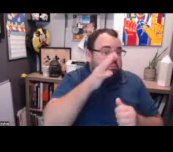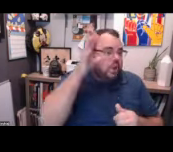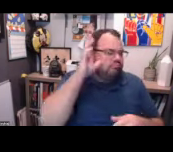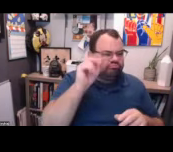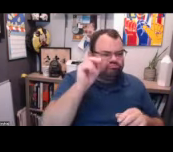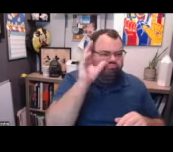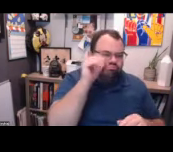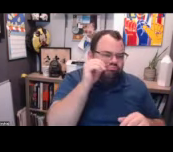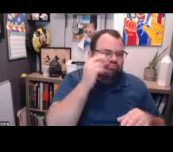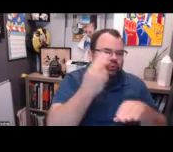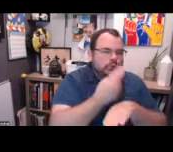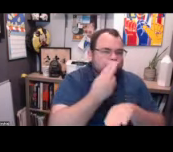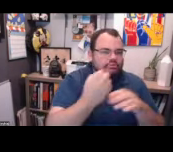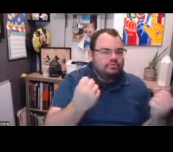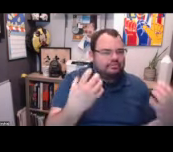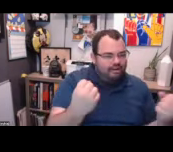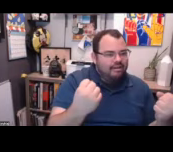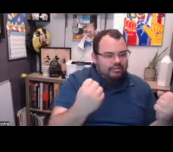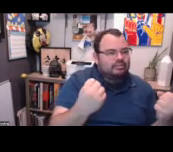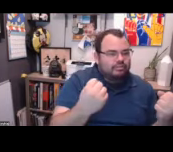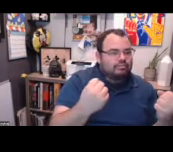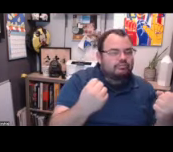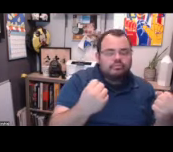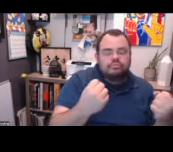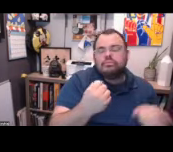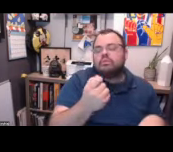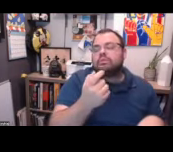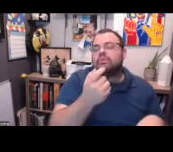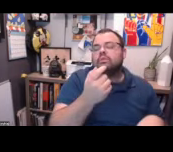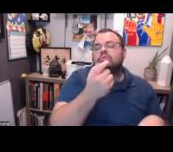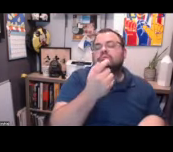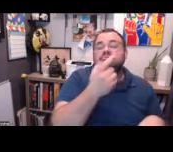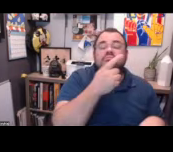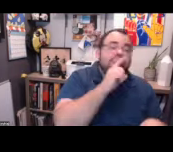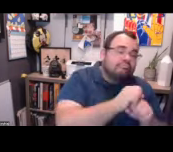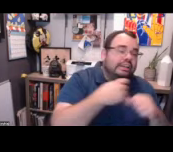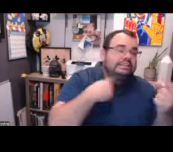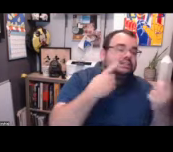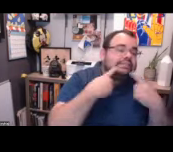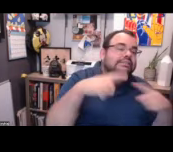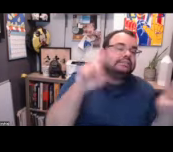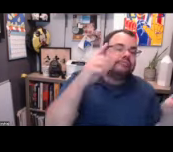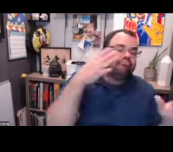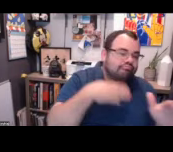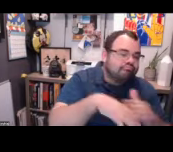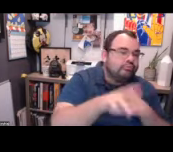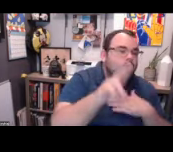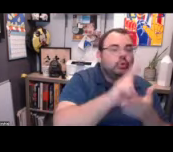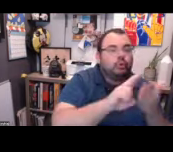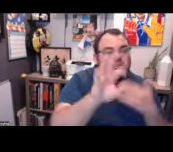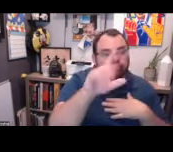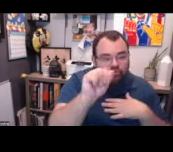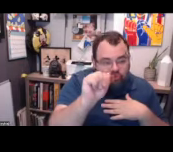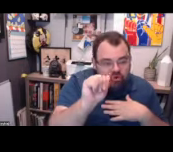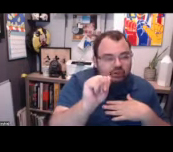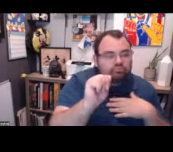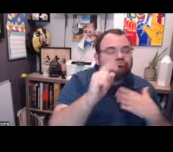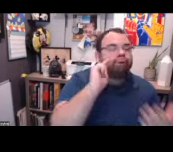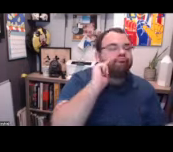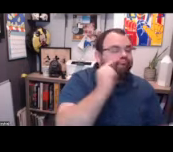while I traveled to different deaf schools, and for being stubborn in the signing, right? Like we're gonna continue to